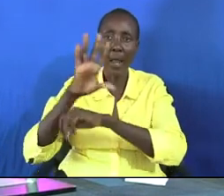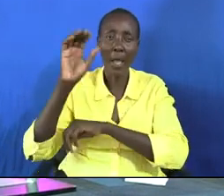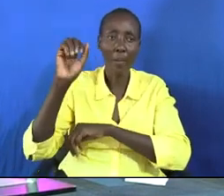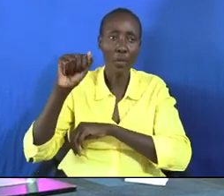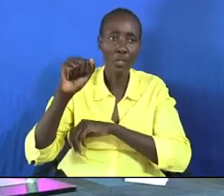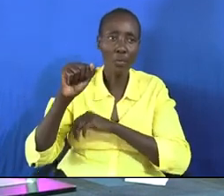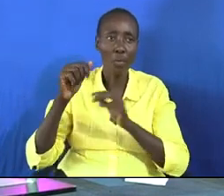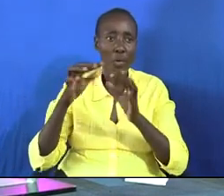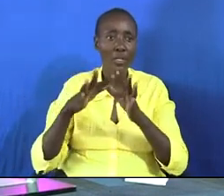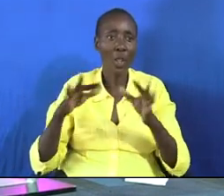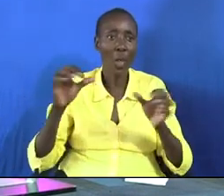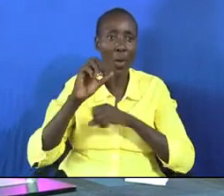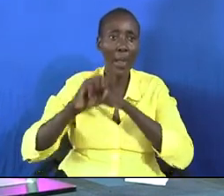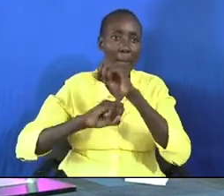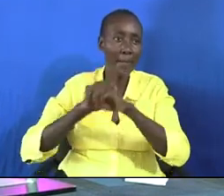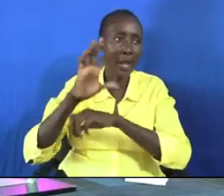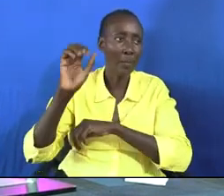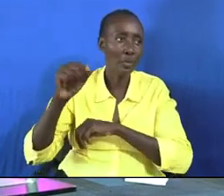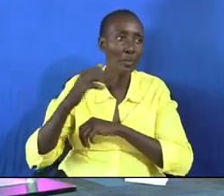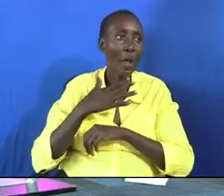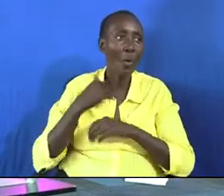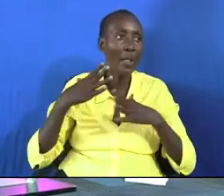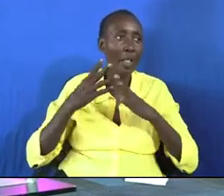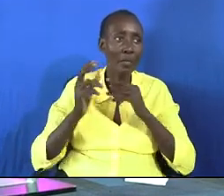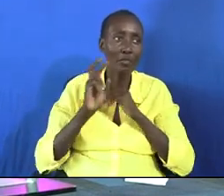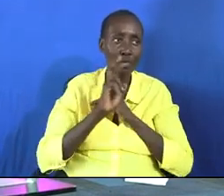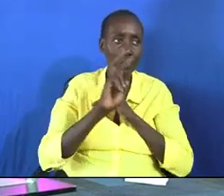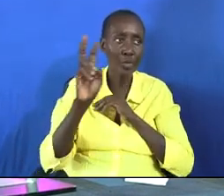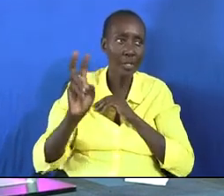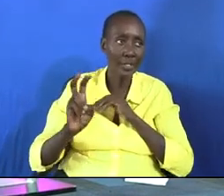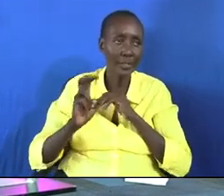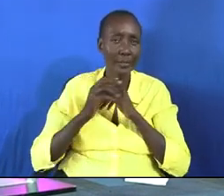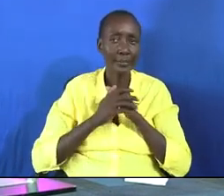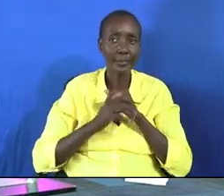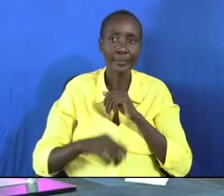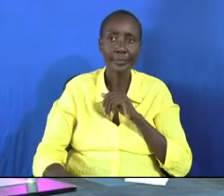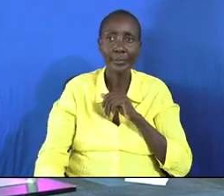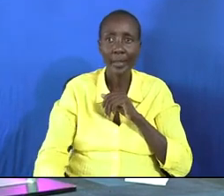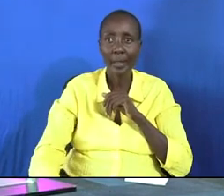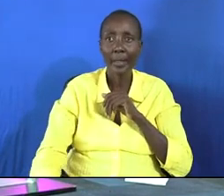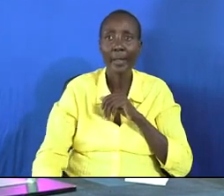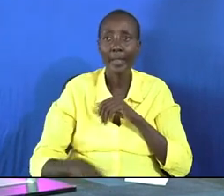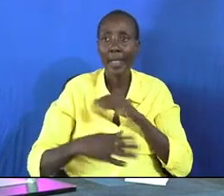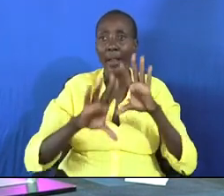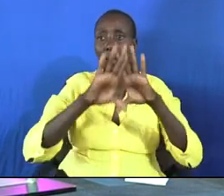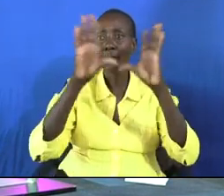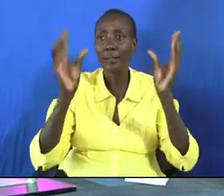it's a little long. I would want the people to look at it, but I will summarize it.